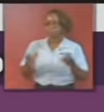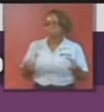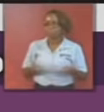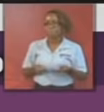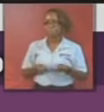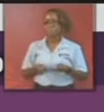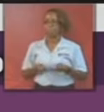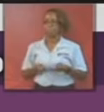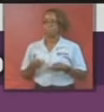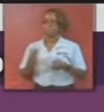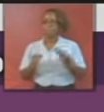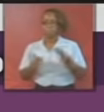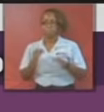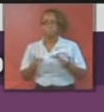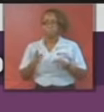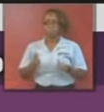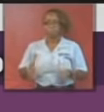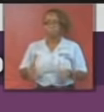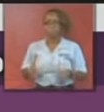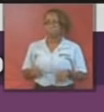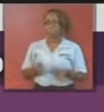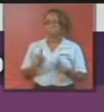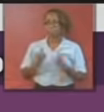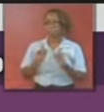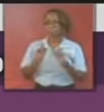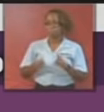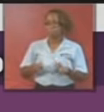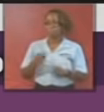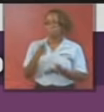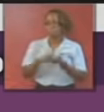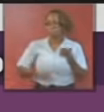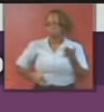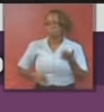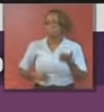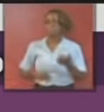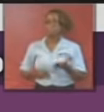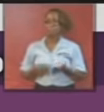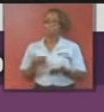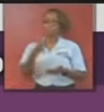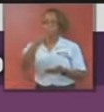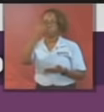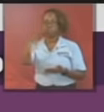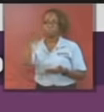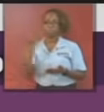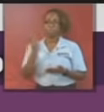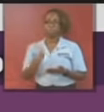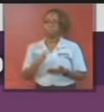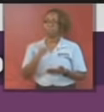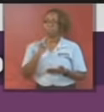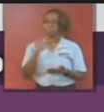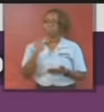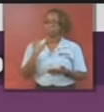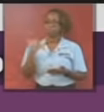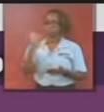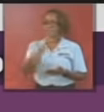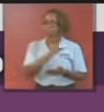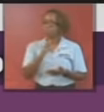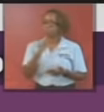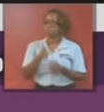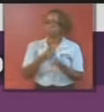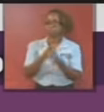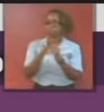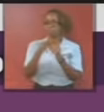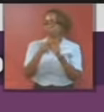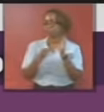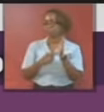not persons ought to be made to pay what they can and cannot do. So we saw that last year, and coming into 2021, any update on maybe looking at laws